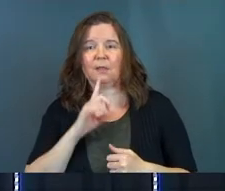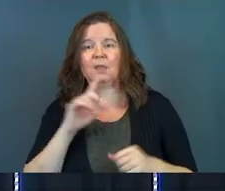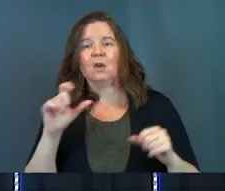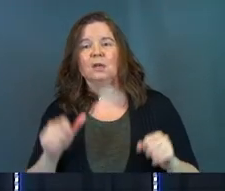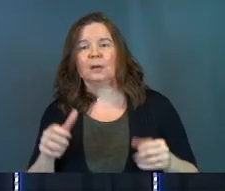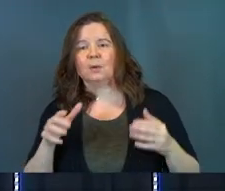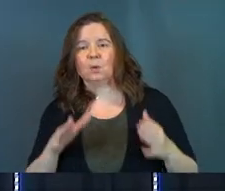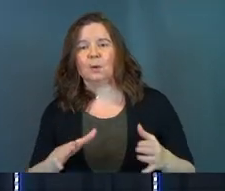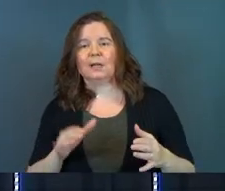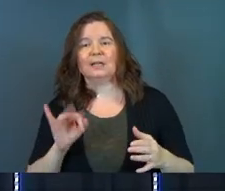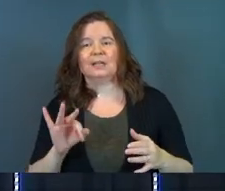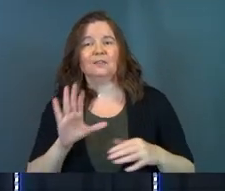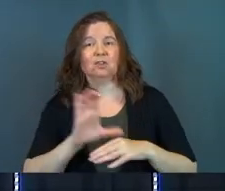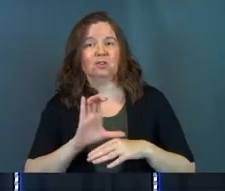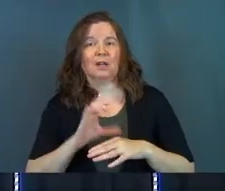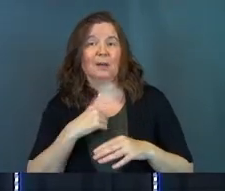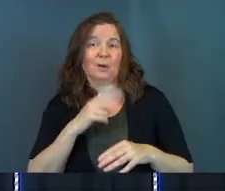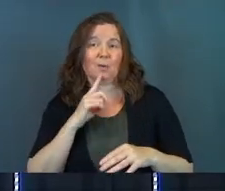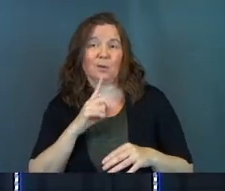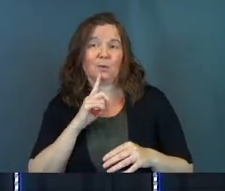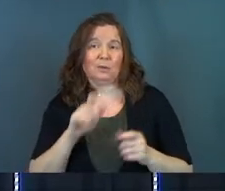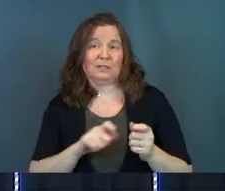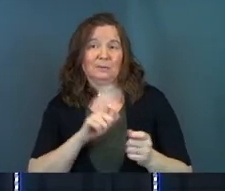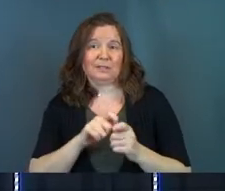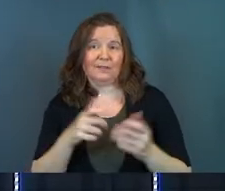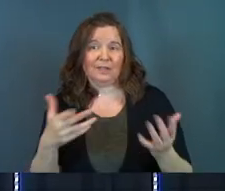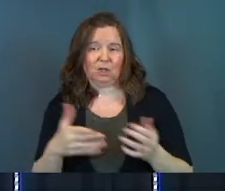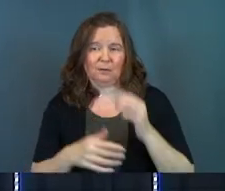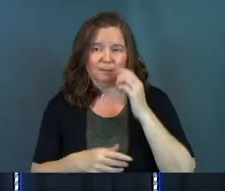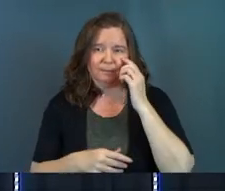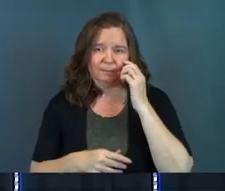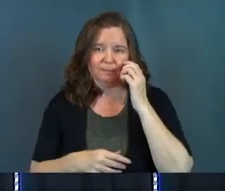There can be a way, and even in the church, and I'm going to be really, really specific here,